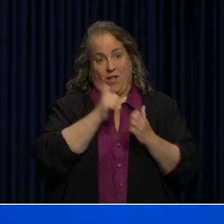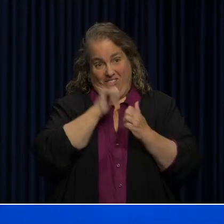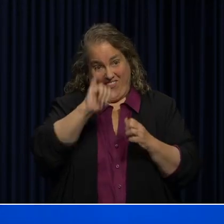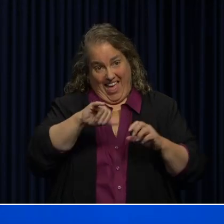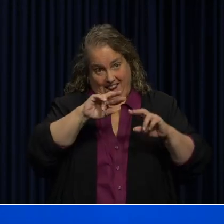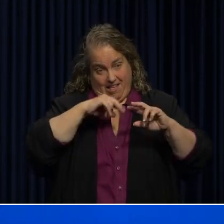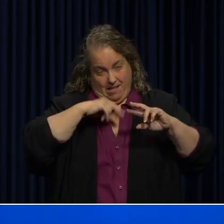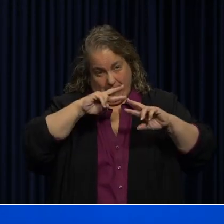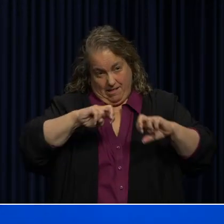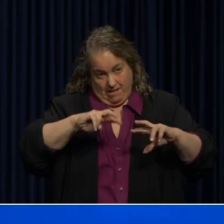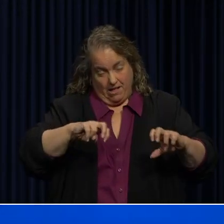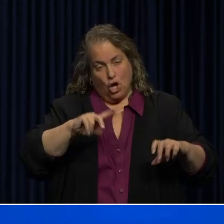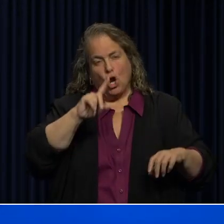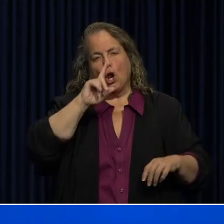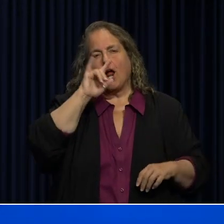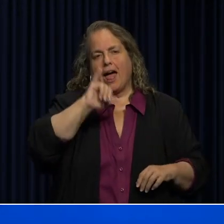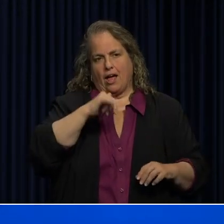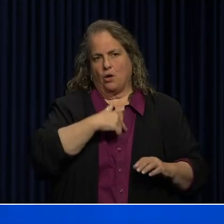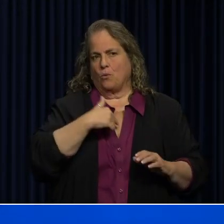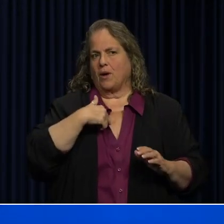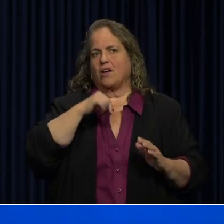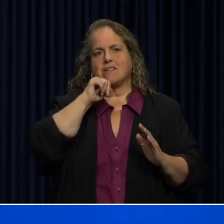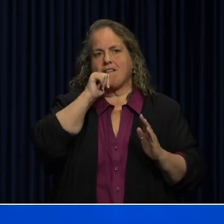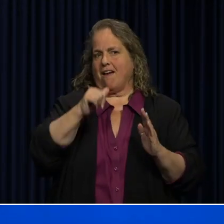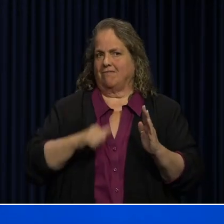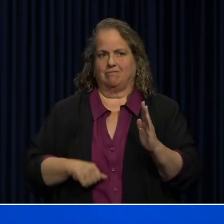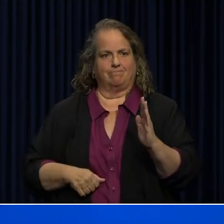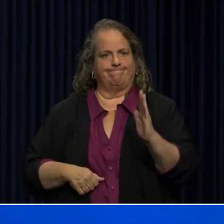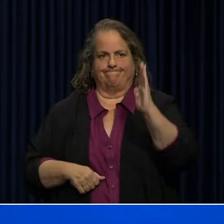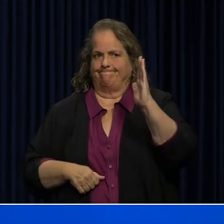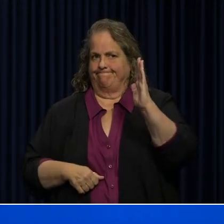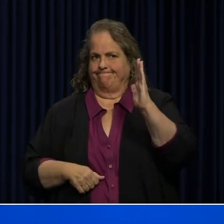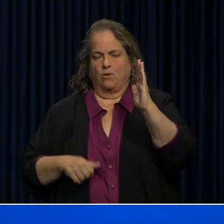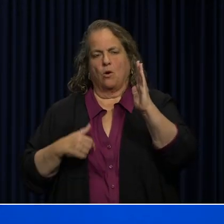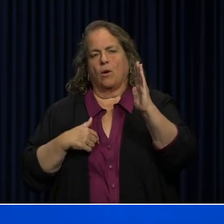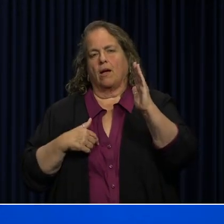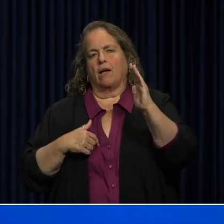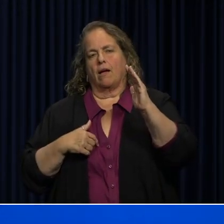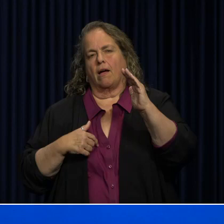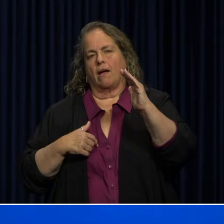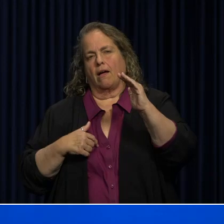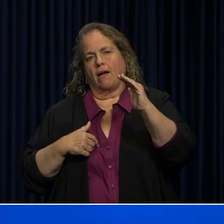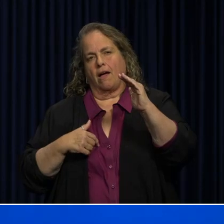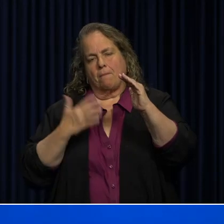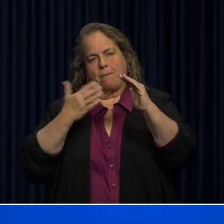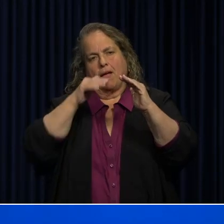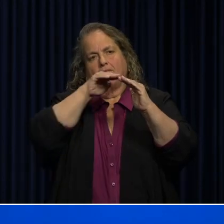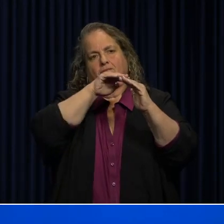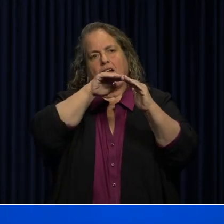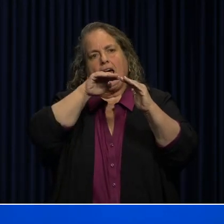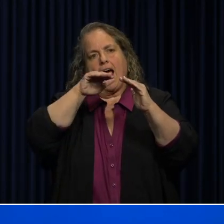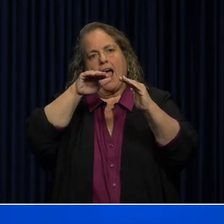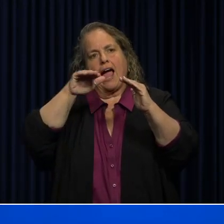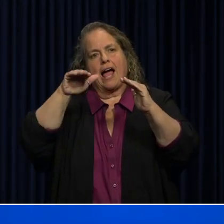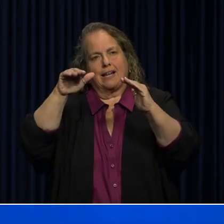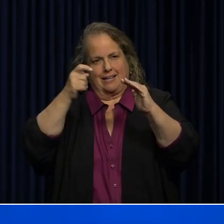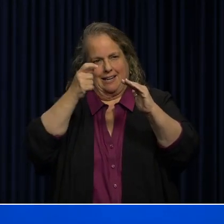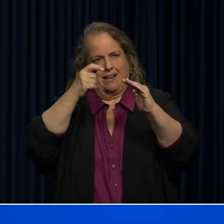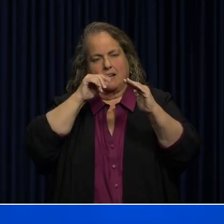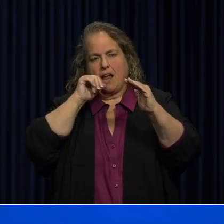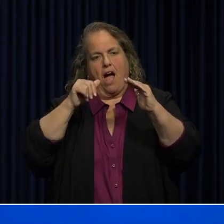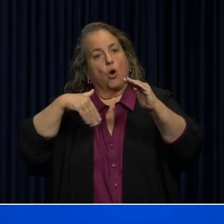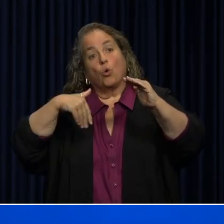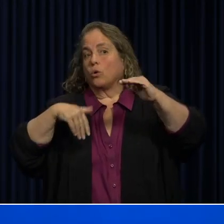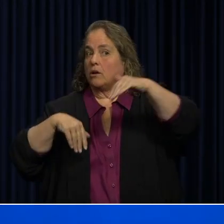It means we're not on the increase, and we're not yet on the decrease, but especially given